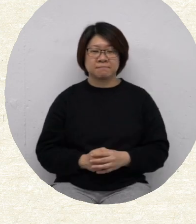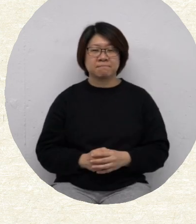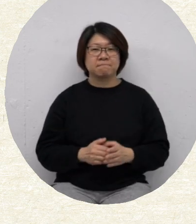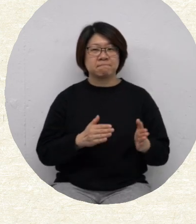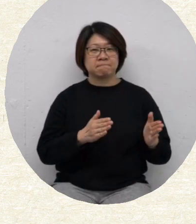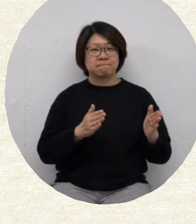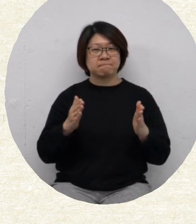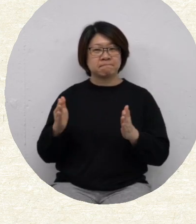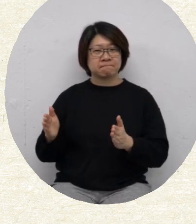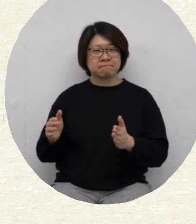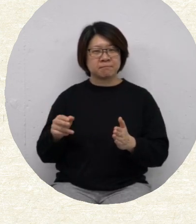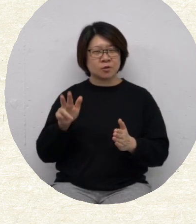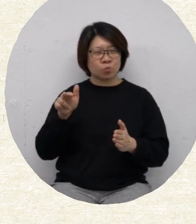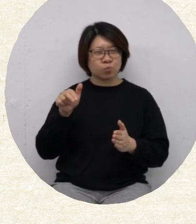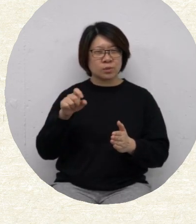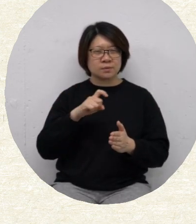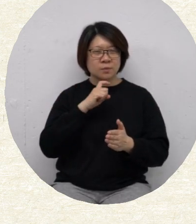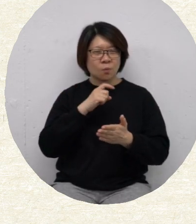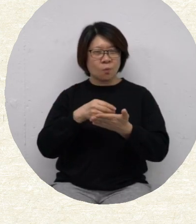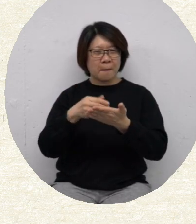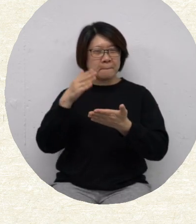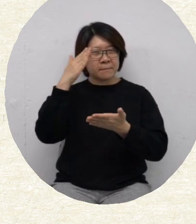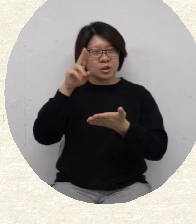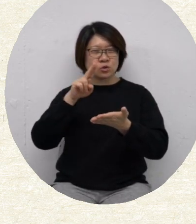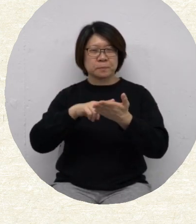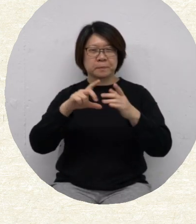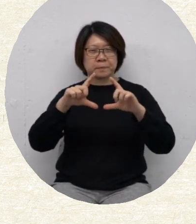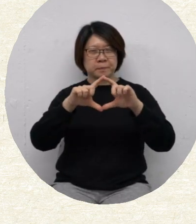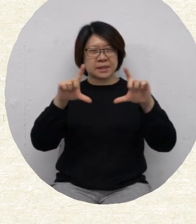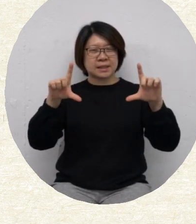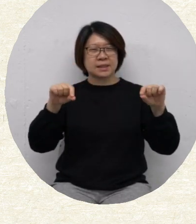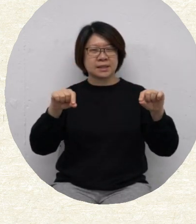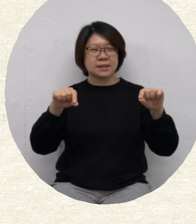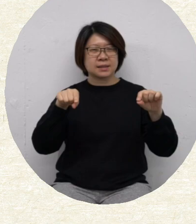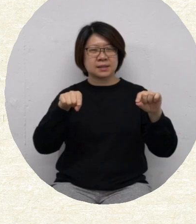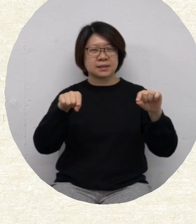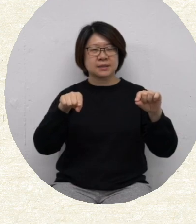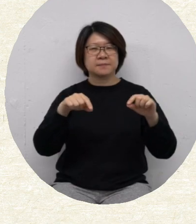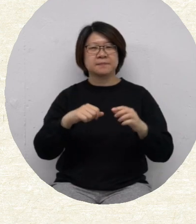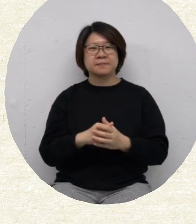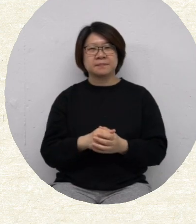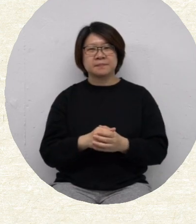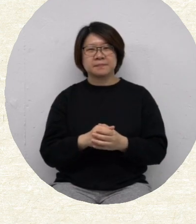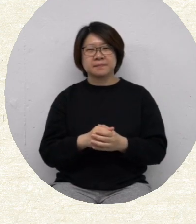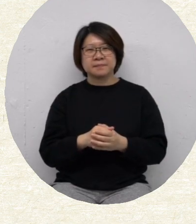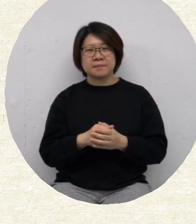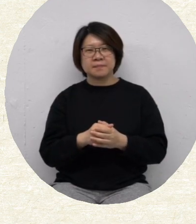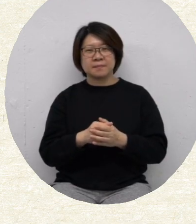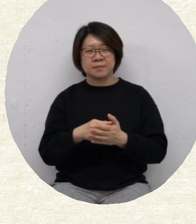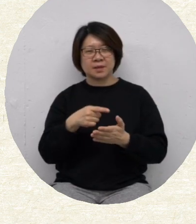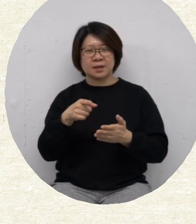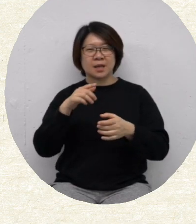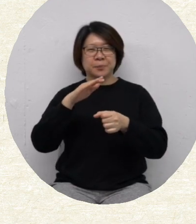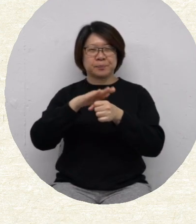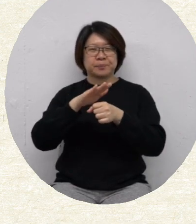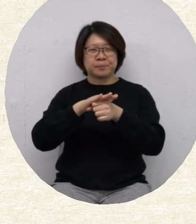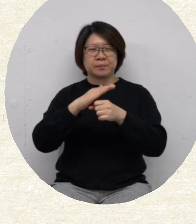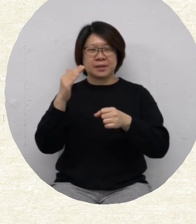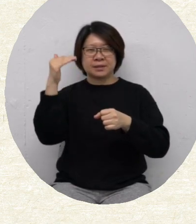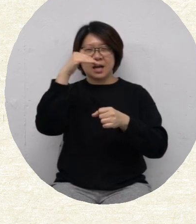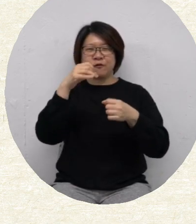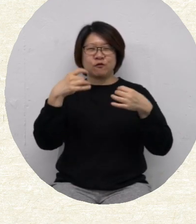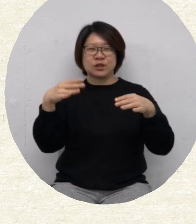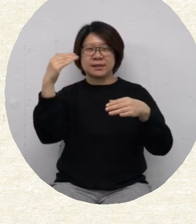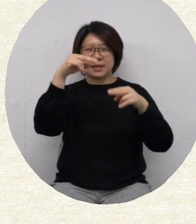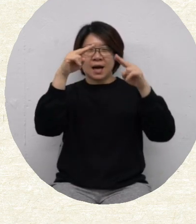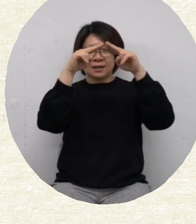of a book. This stab-bound book alludes to the structure of this set of prints, and together with the